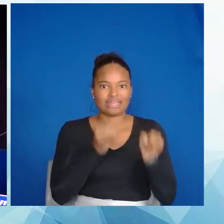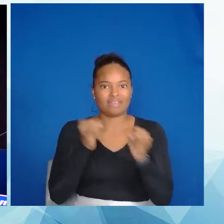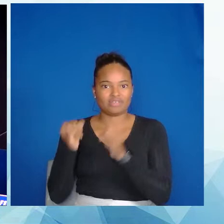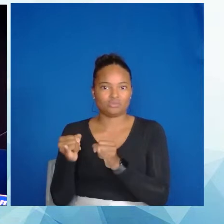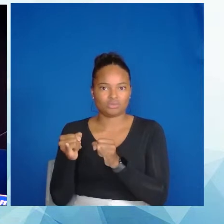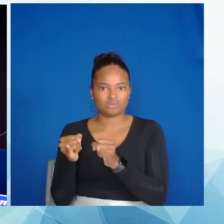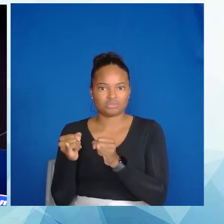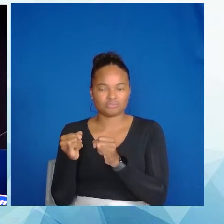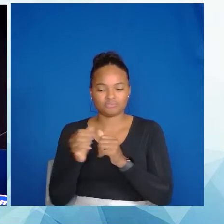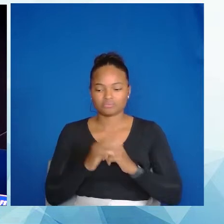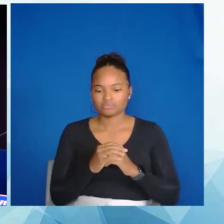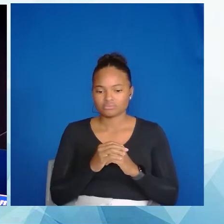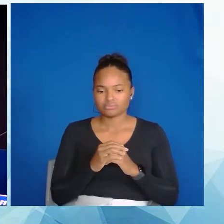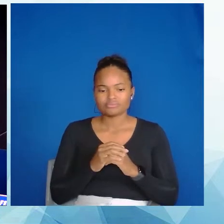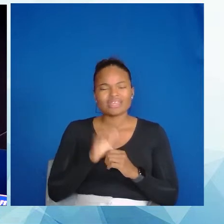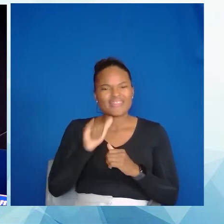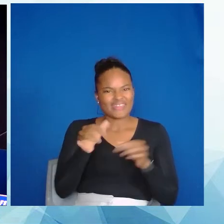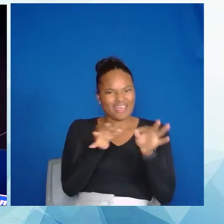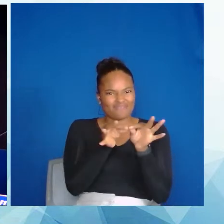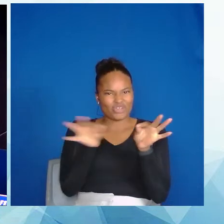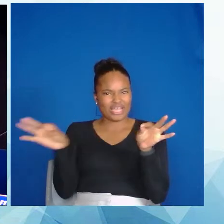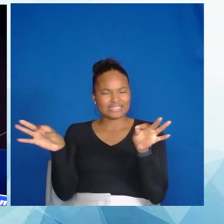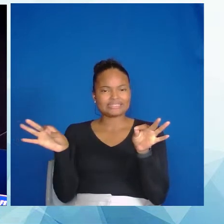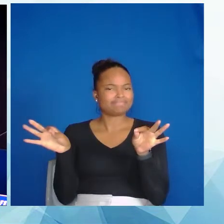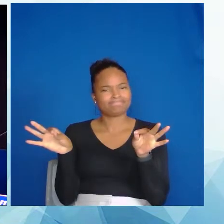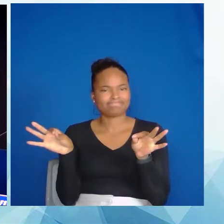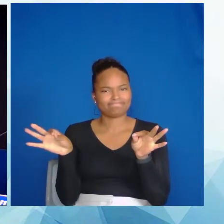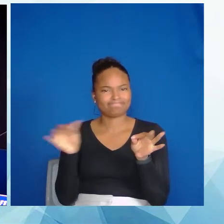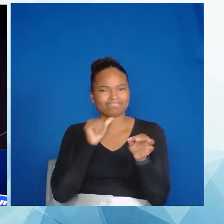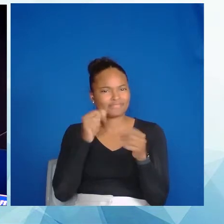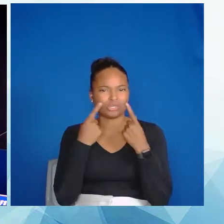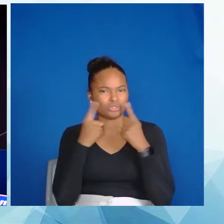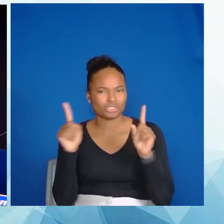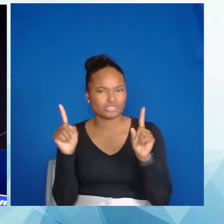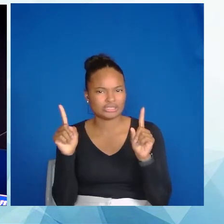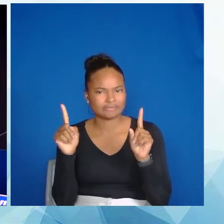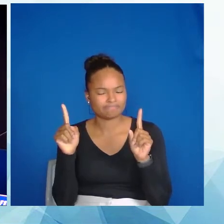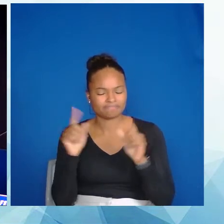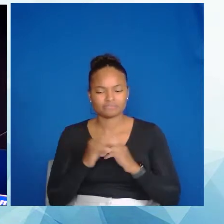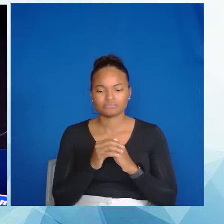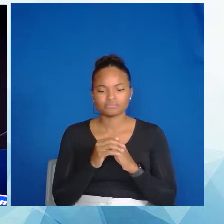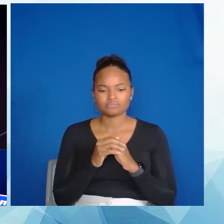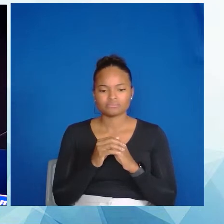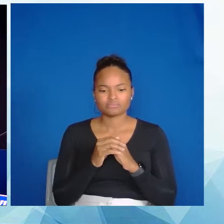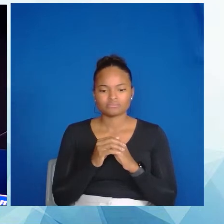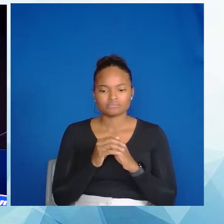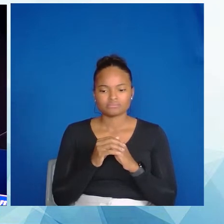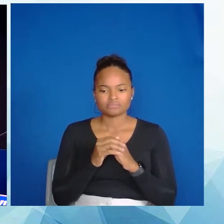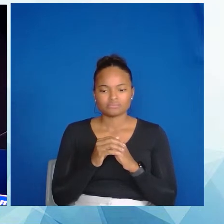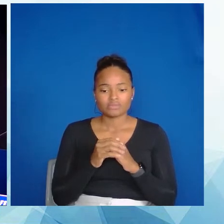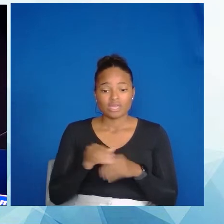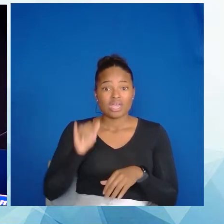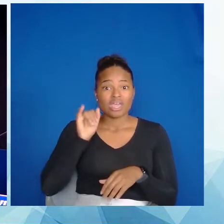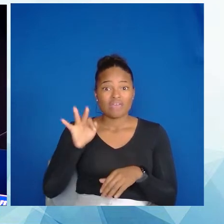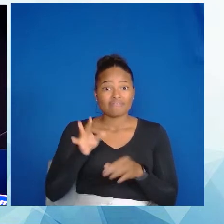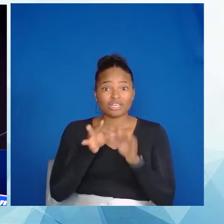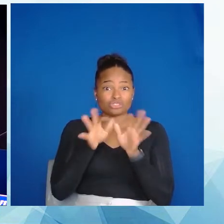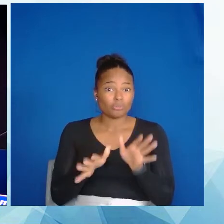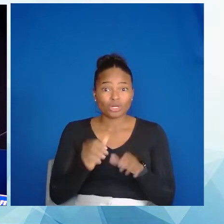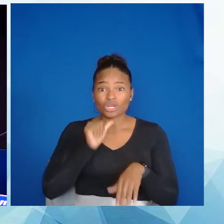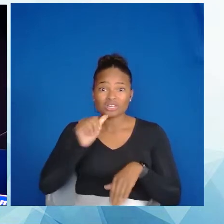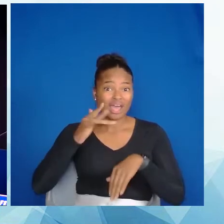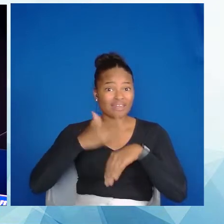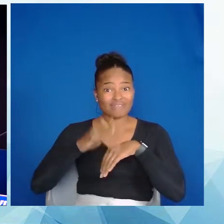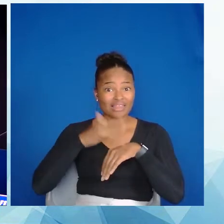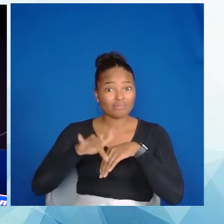bit, it doesn't work. I think it's a bit misleading to say if an interpreter is not available, or if